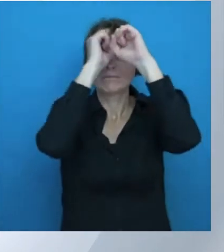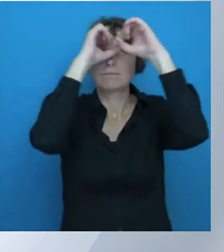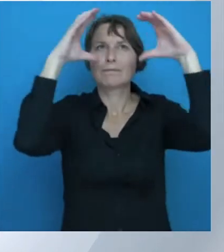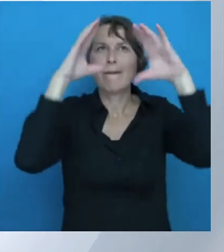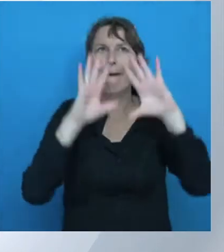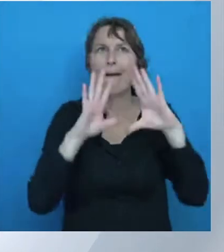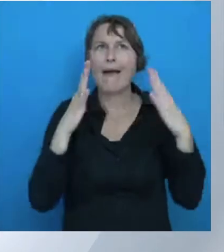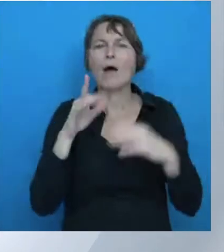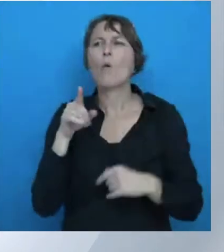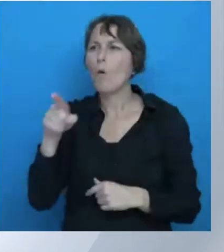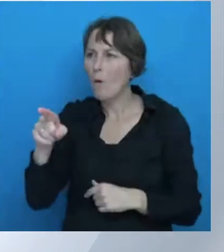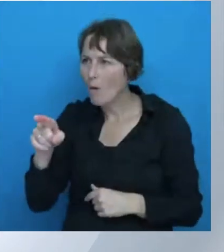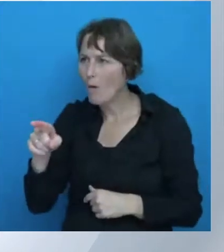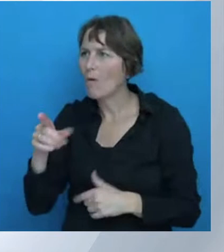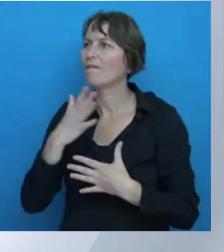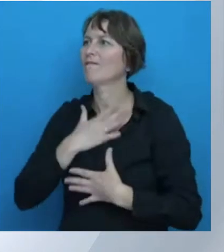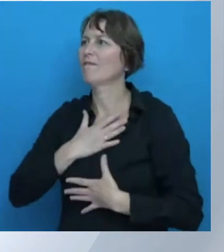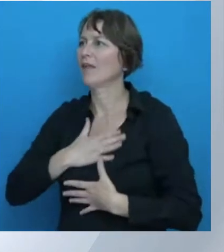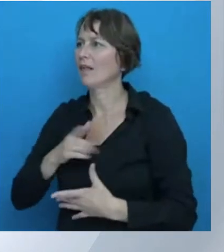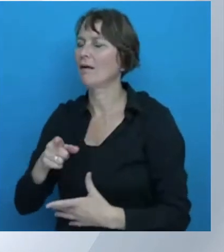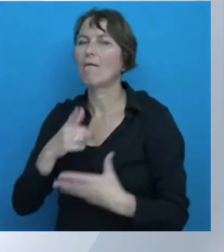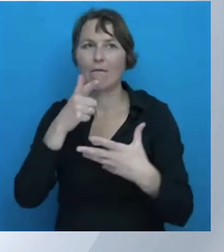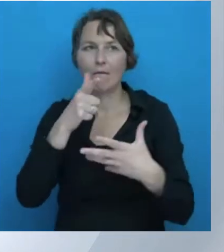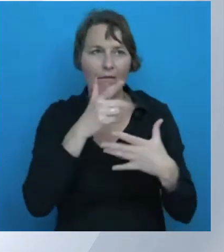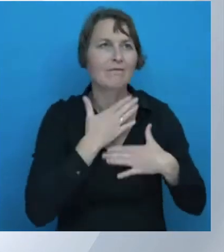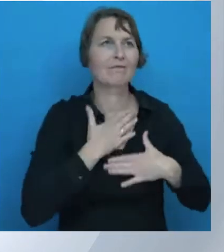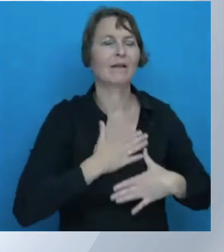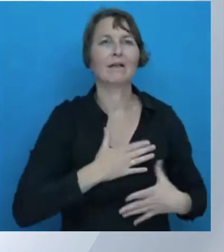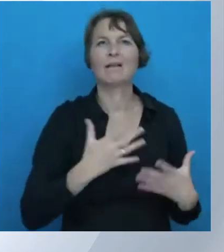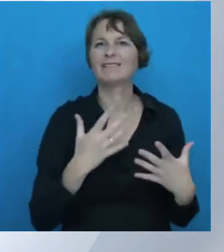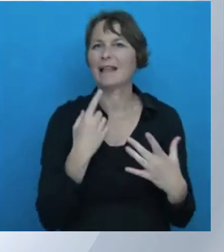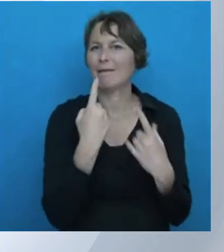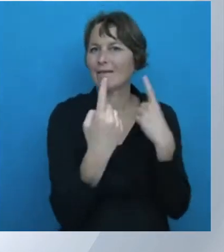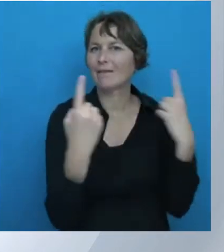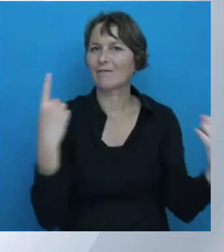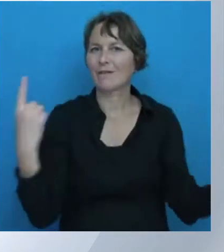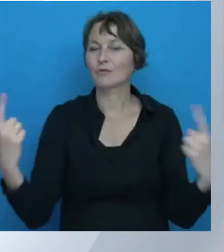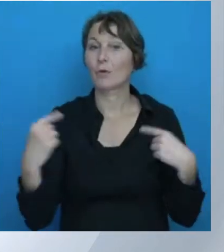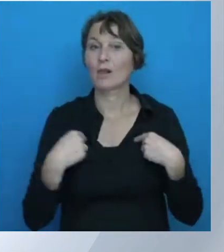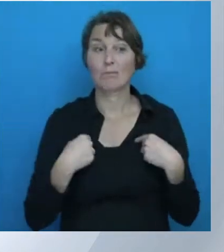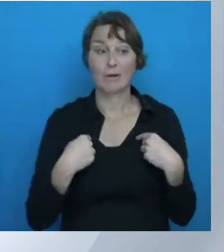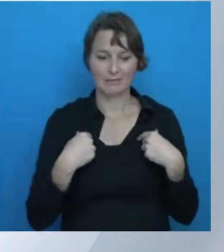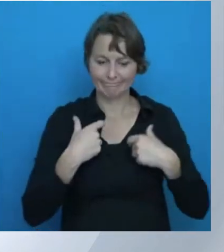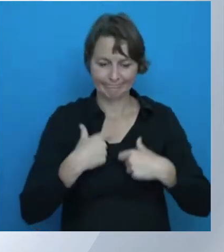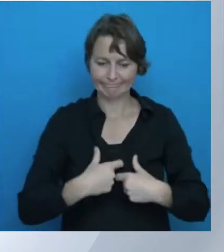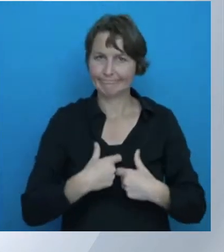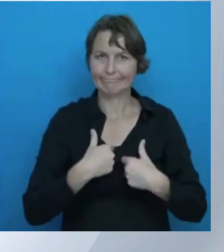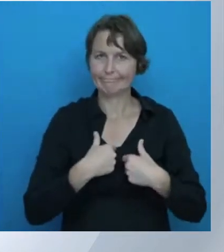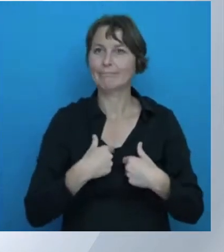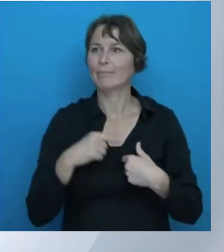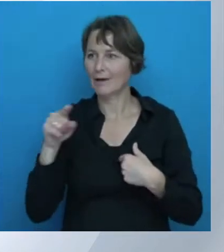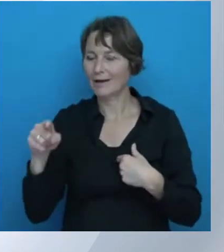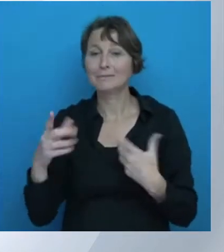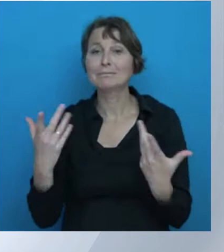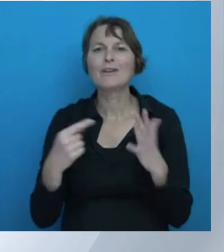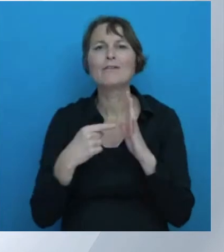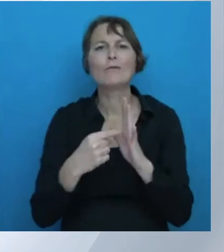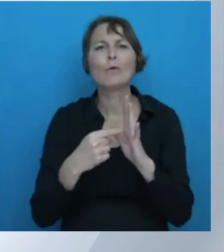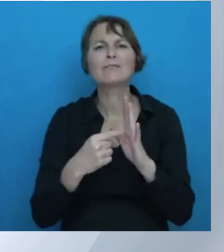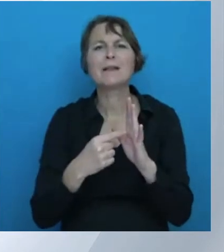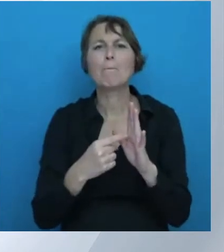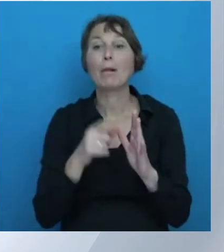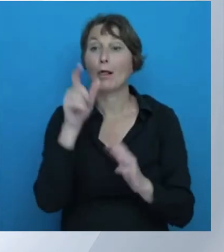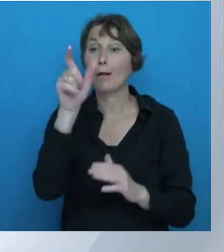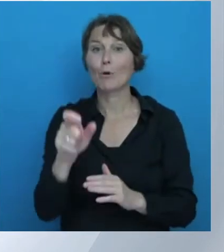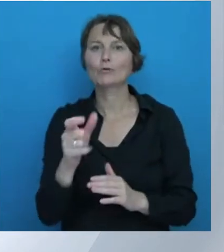those individuals. Instead of when they land just having normal sight, you need to have responsive design. On registration, a capture. For